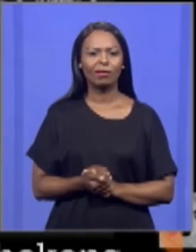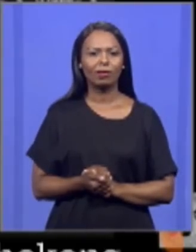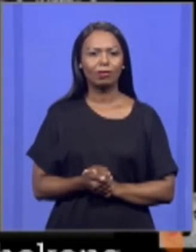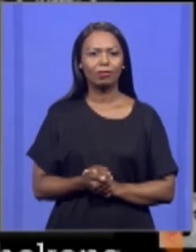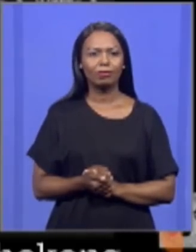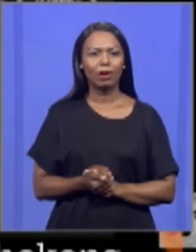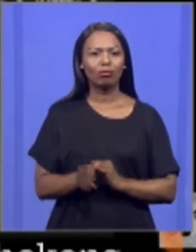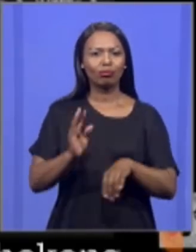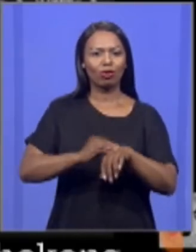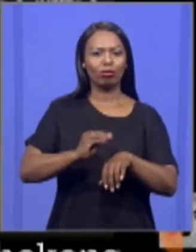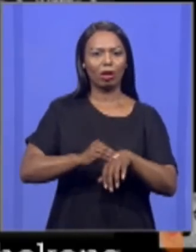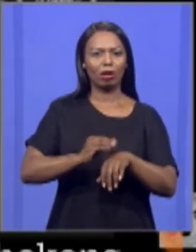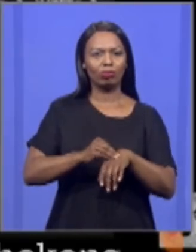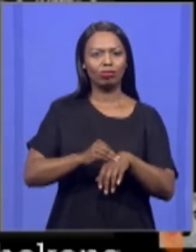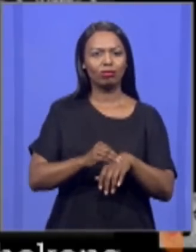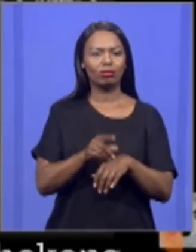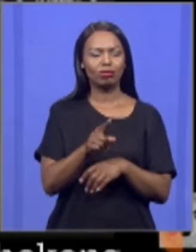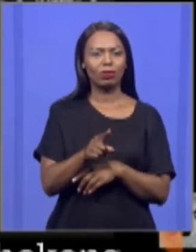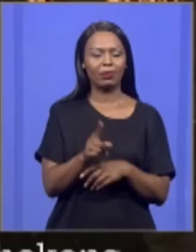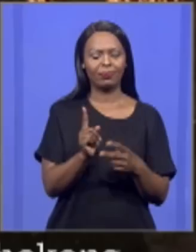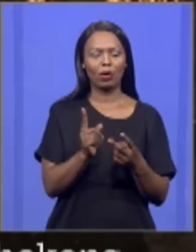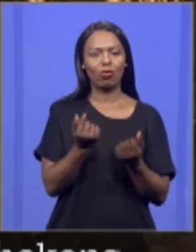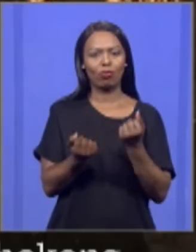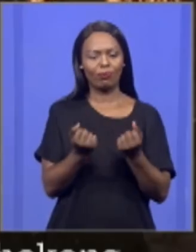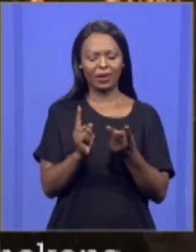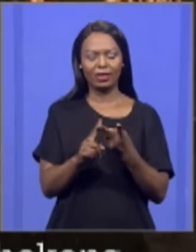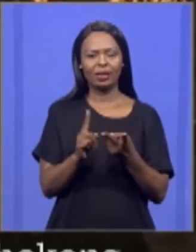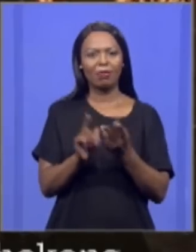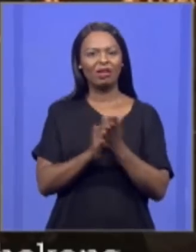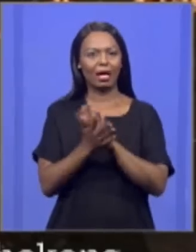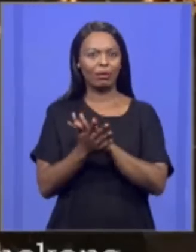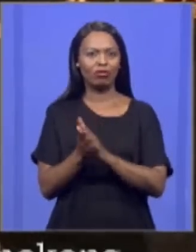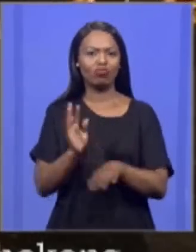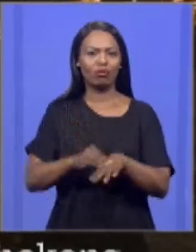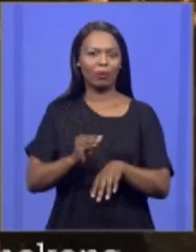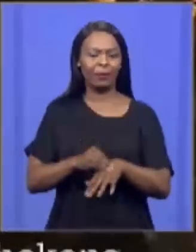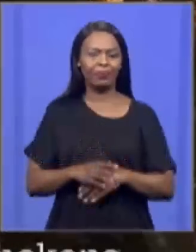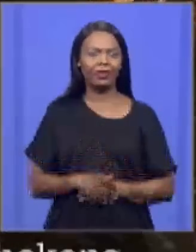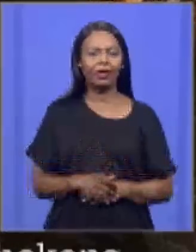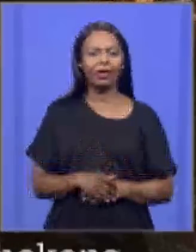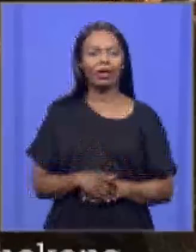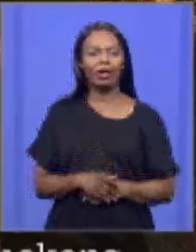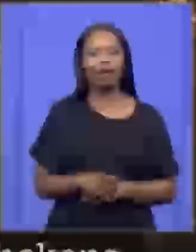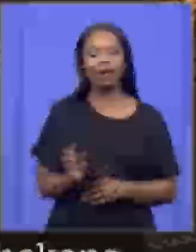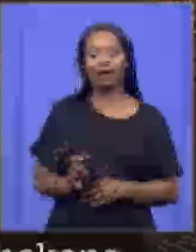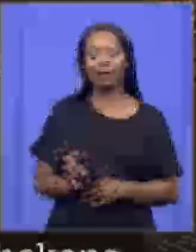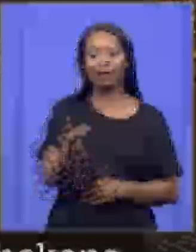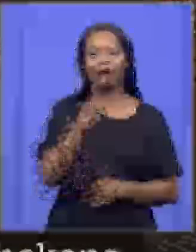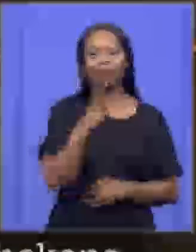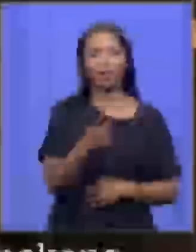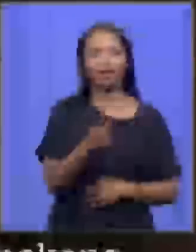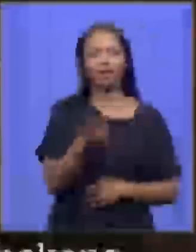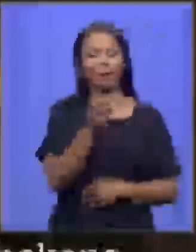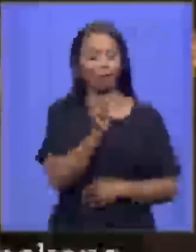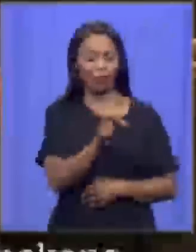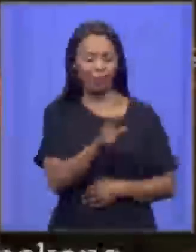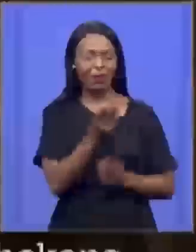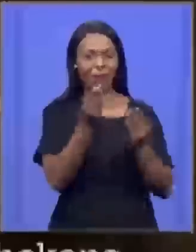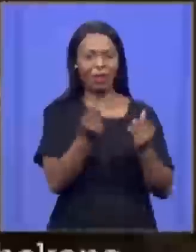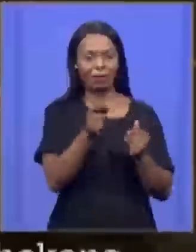problem and there's a damages problem. Go le bjalo SIU e eme ka la gore bahlankedi ba mašeleng e be ba swanetše